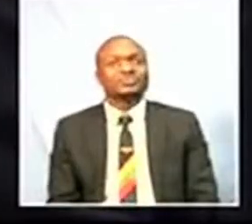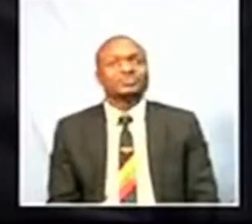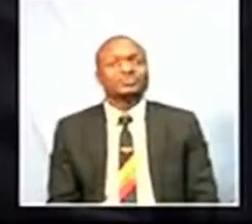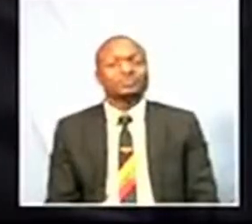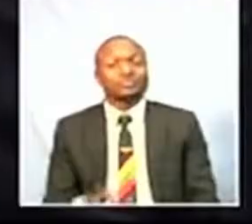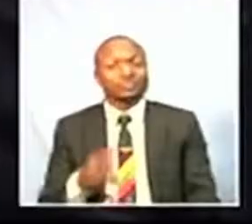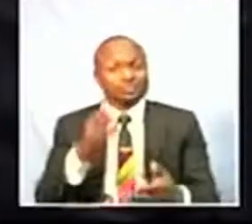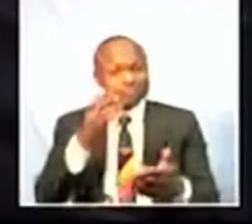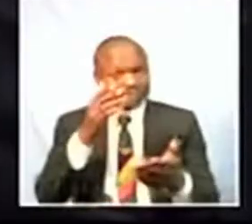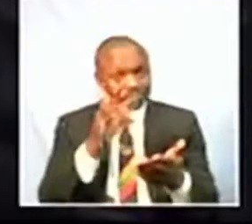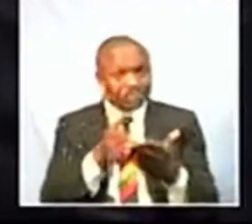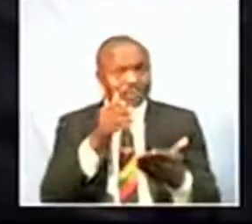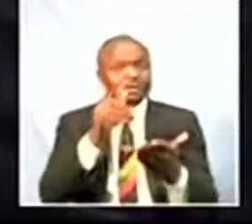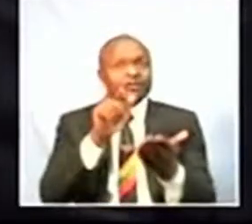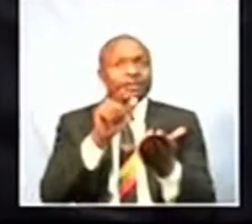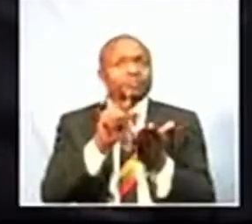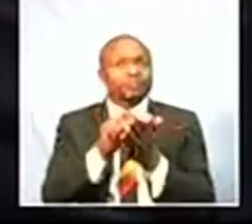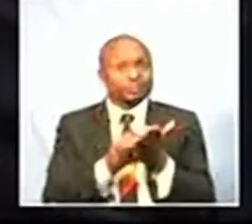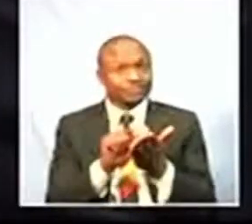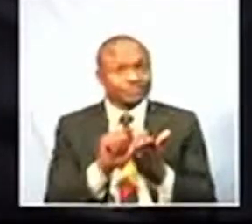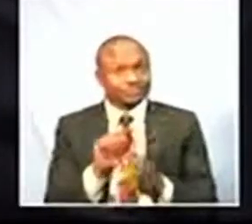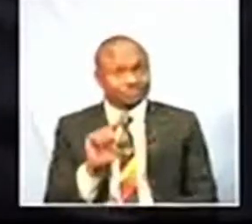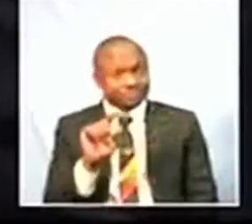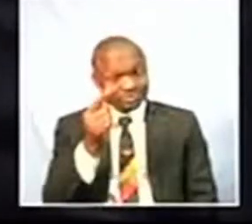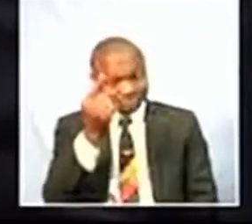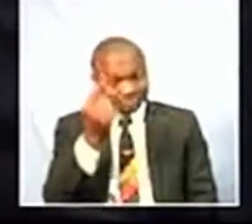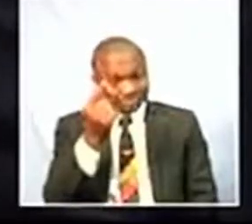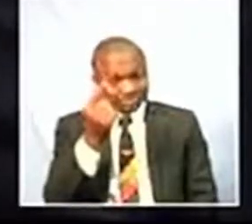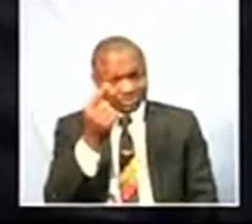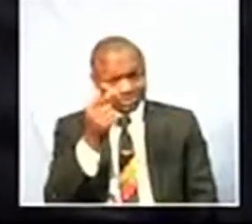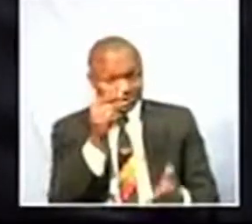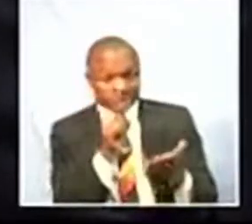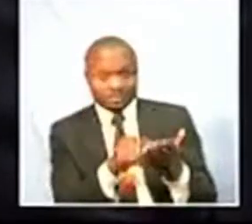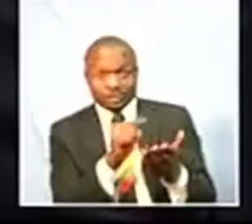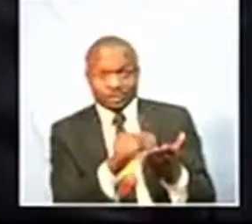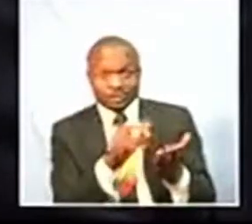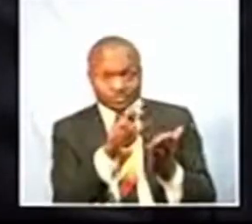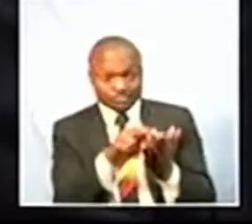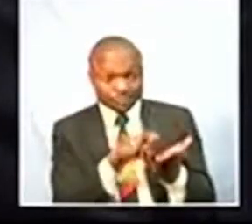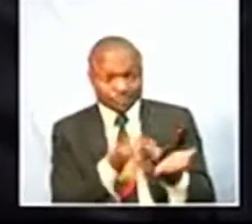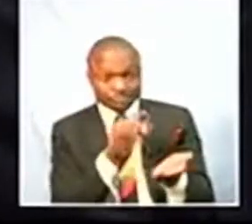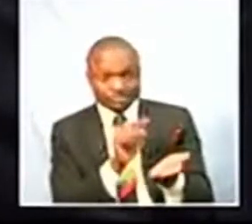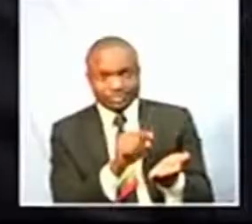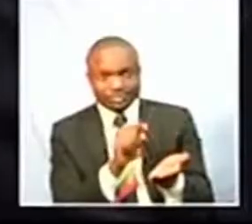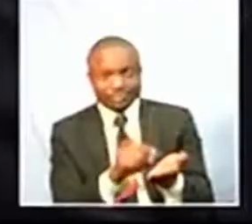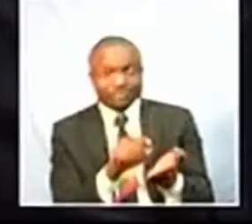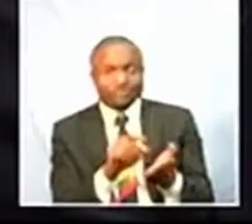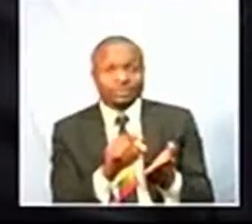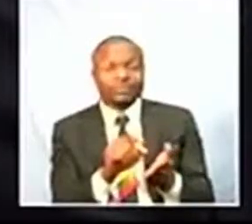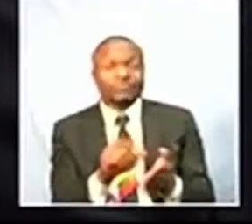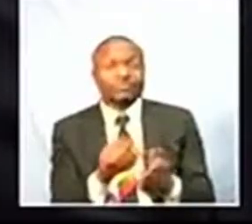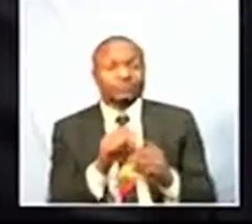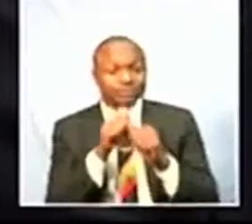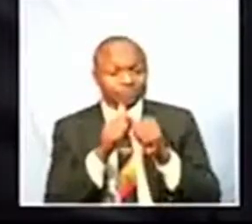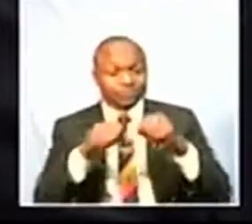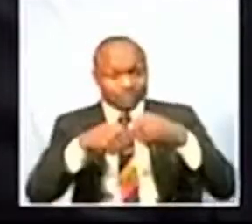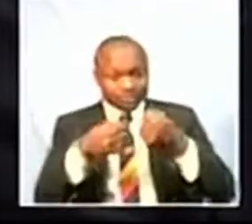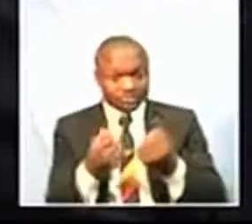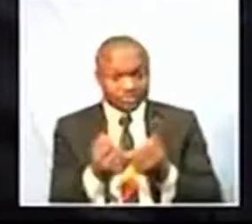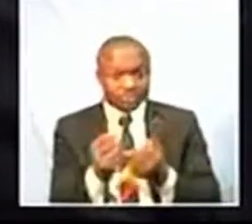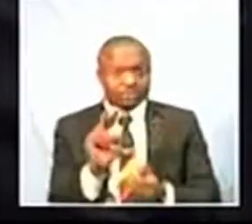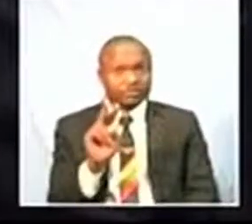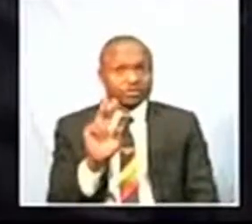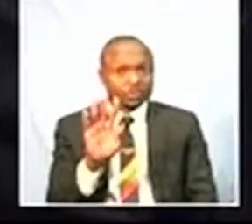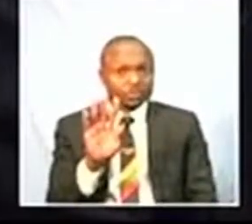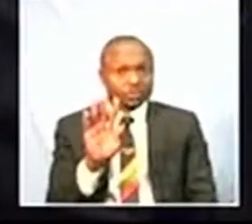This circular, Chair, the first paragraph of this circular, saying pursuant to section 25B